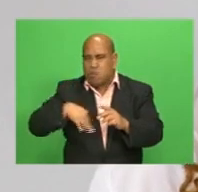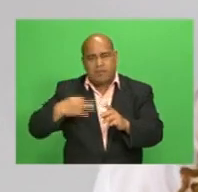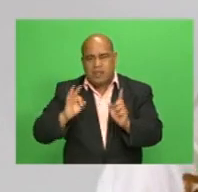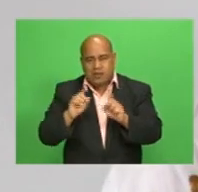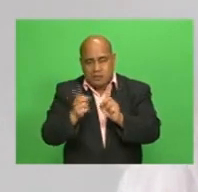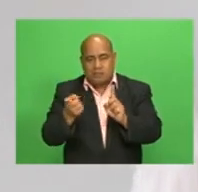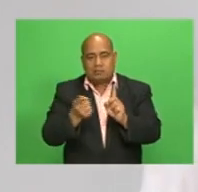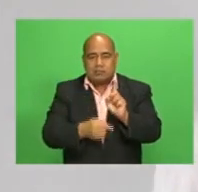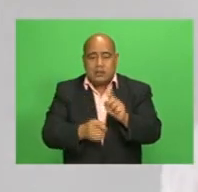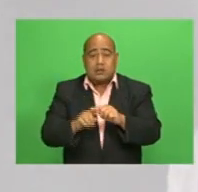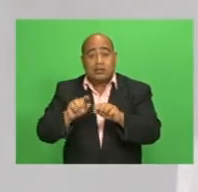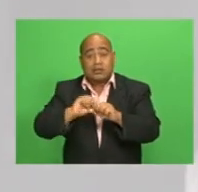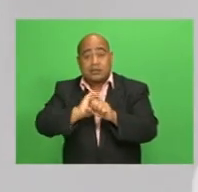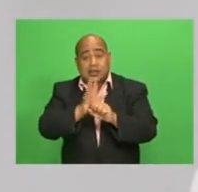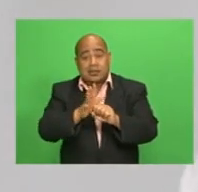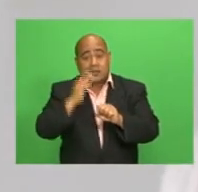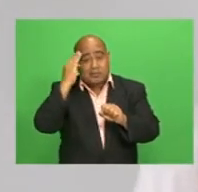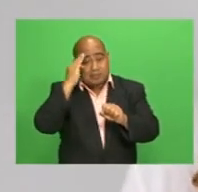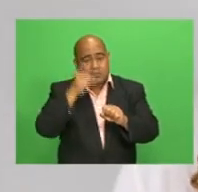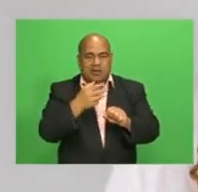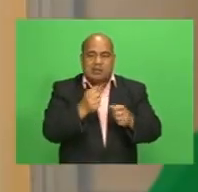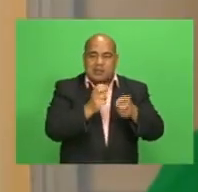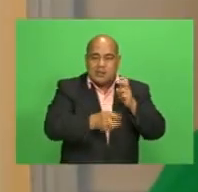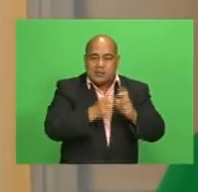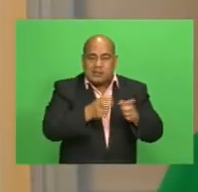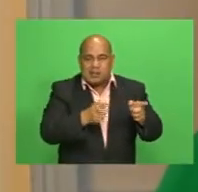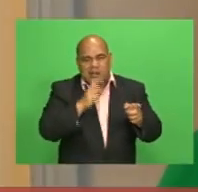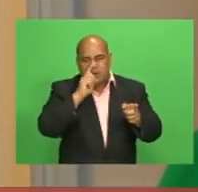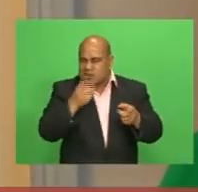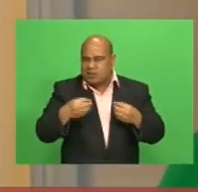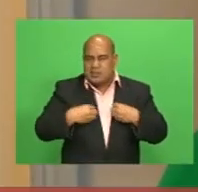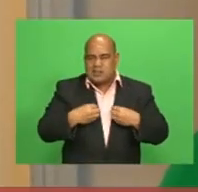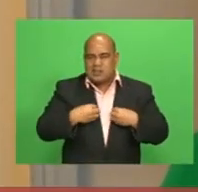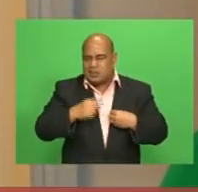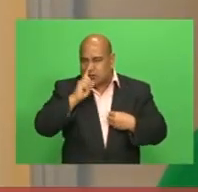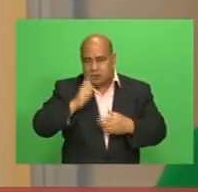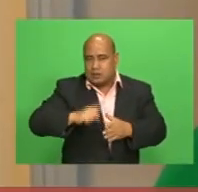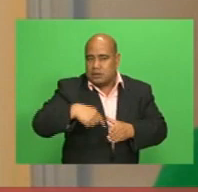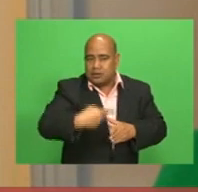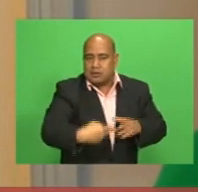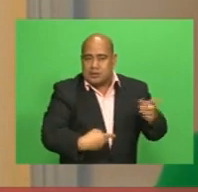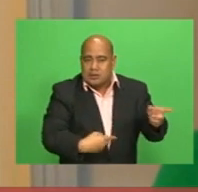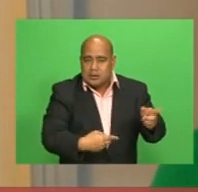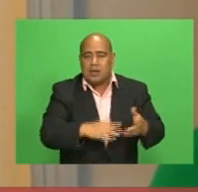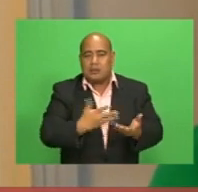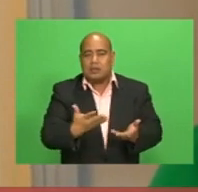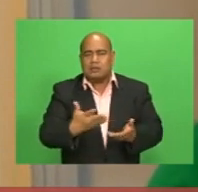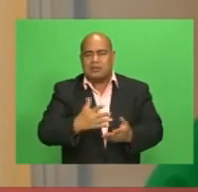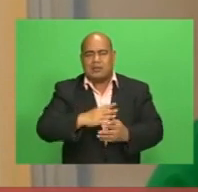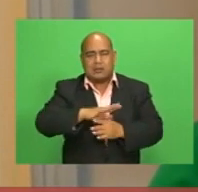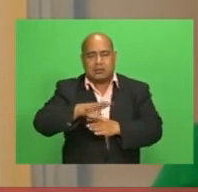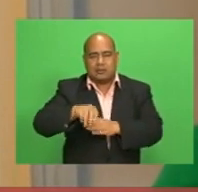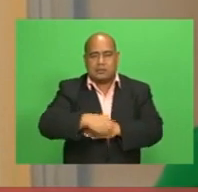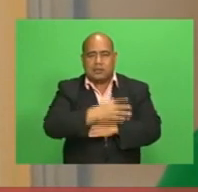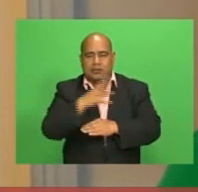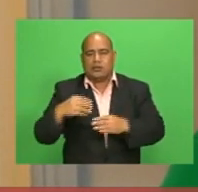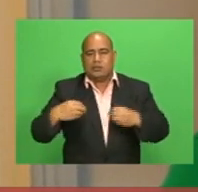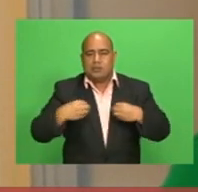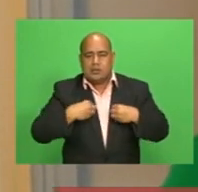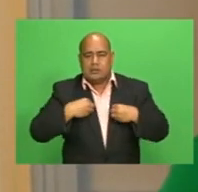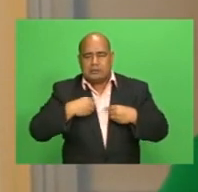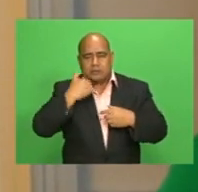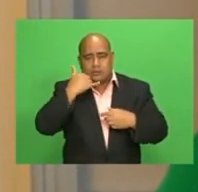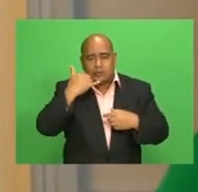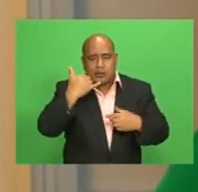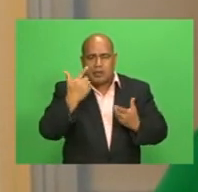had been not being able to run their business. Every day we are receiving 25 to 30 calls, messages, emails of